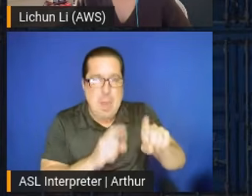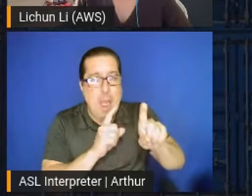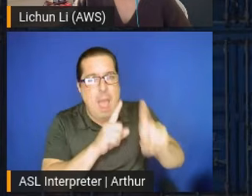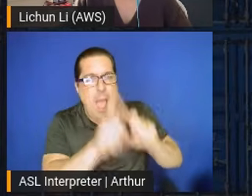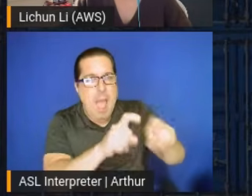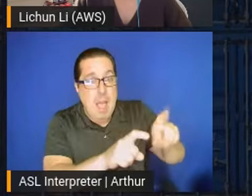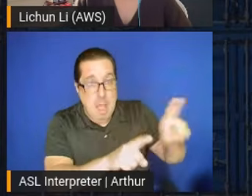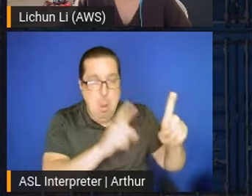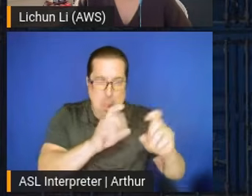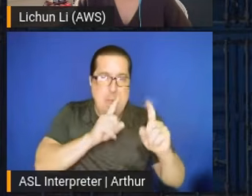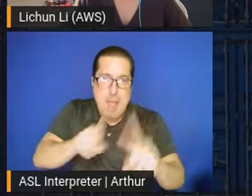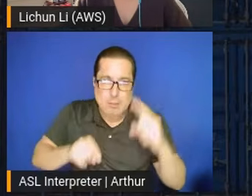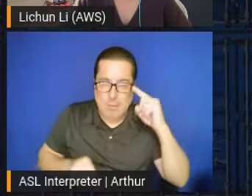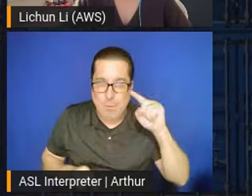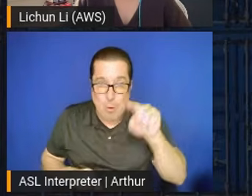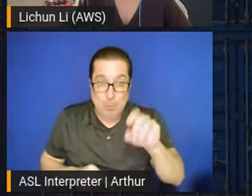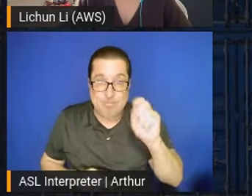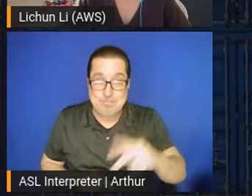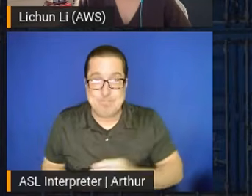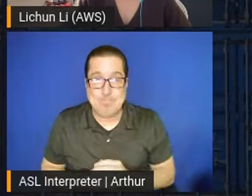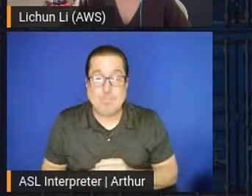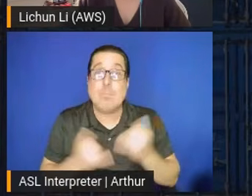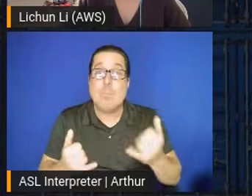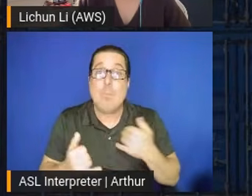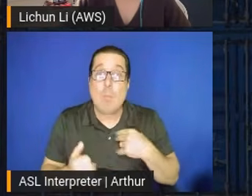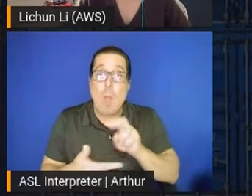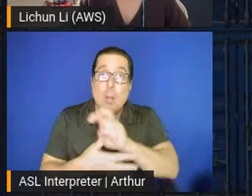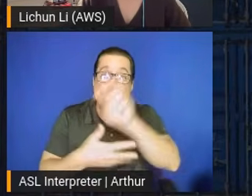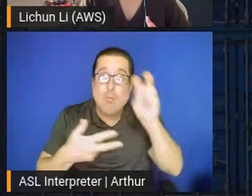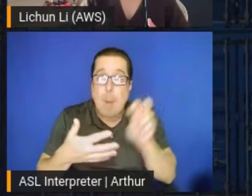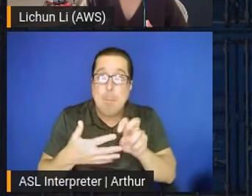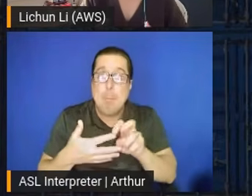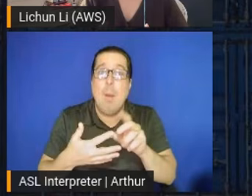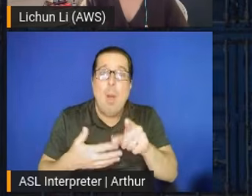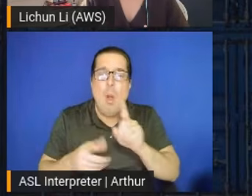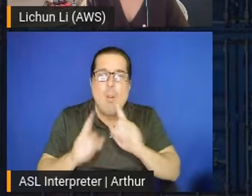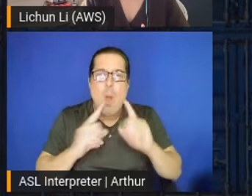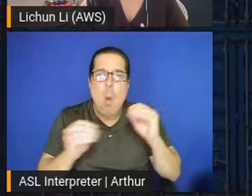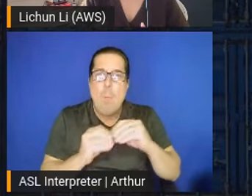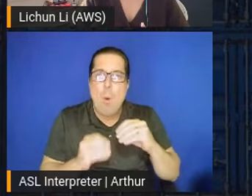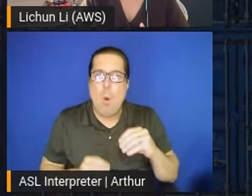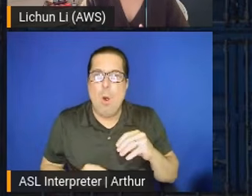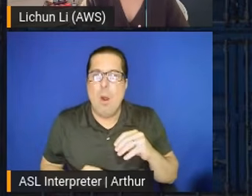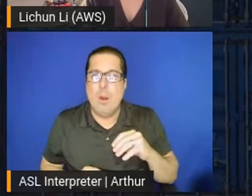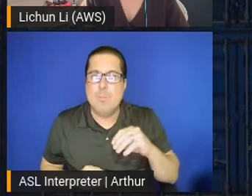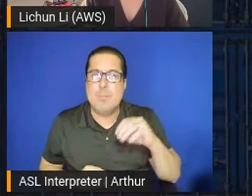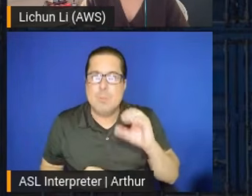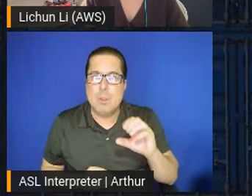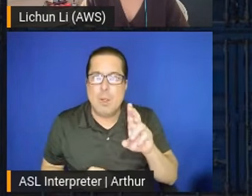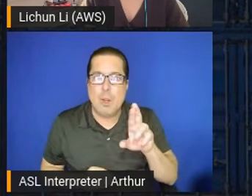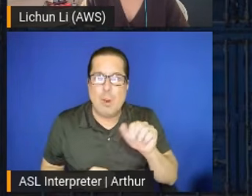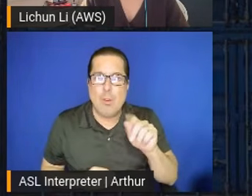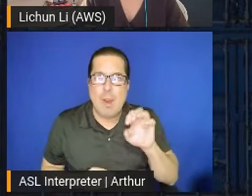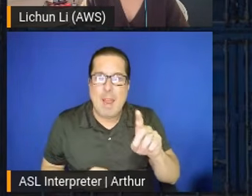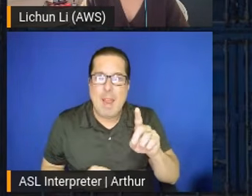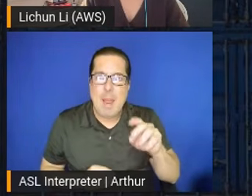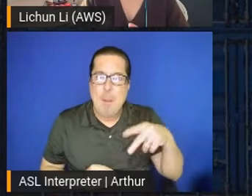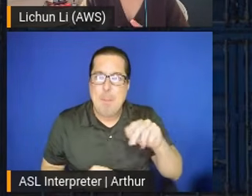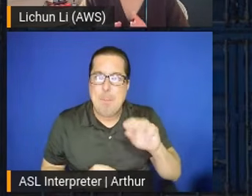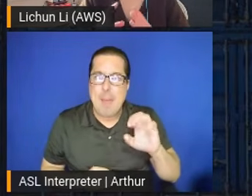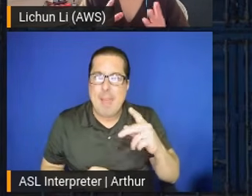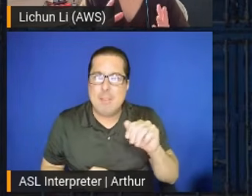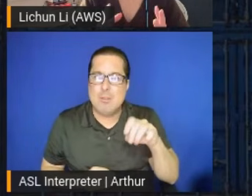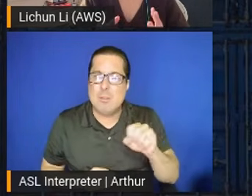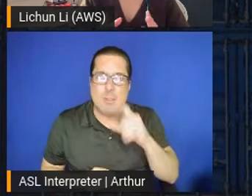Now, before I jump into talking more about curated packages, let's do a quick recap of EKS